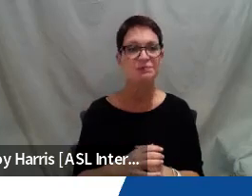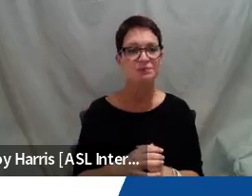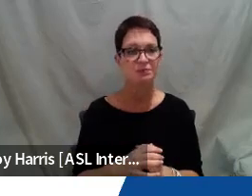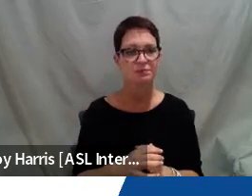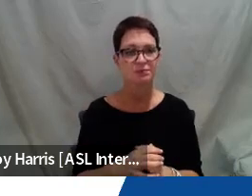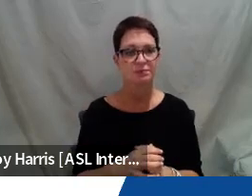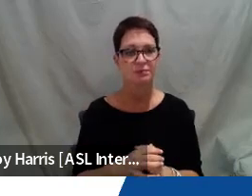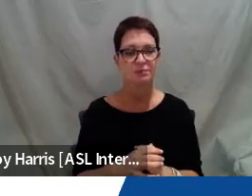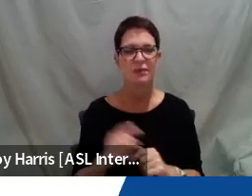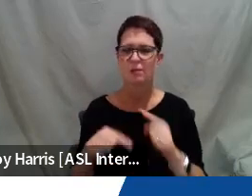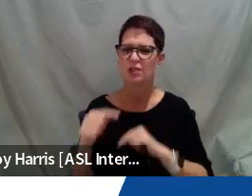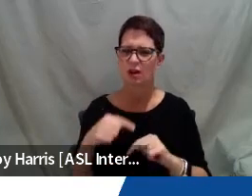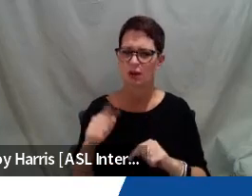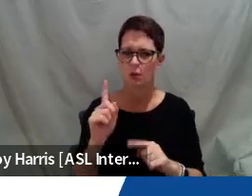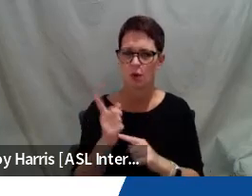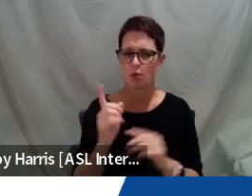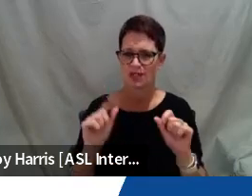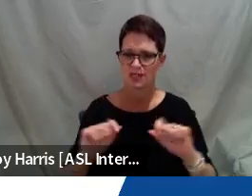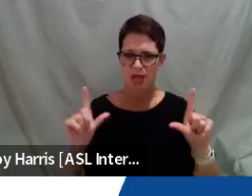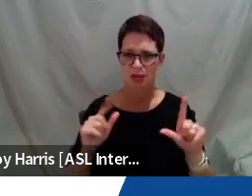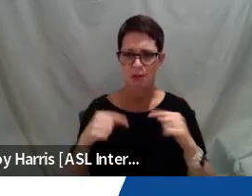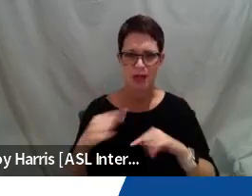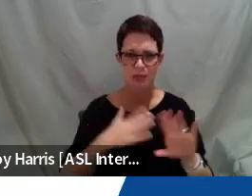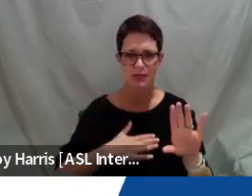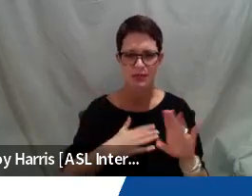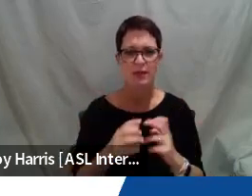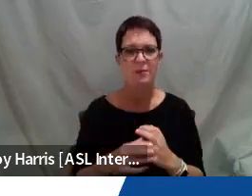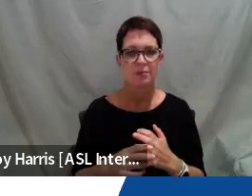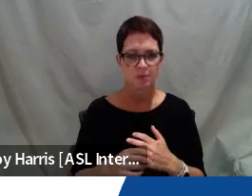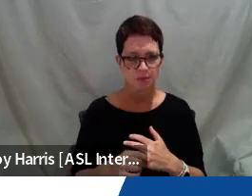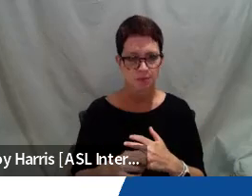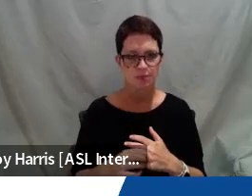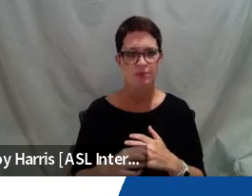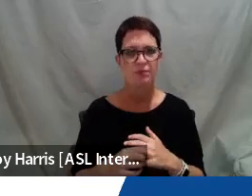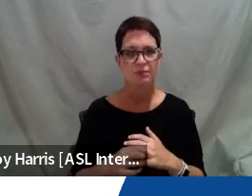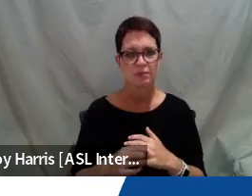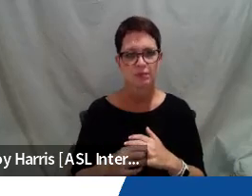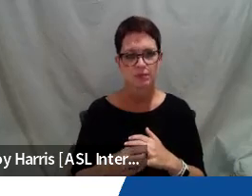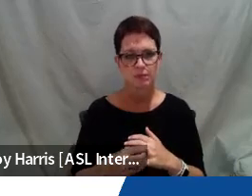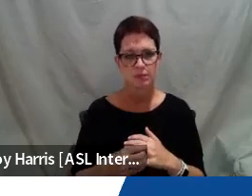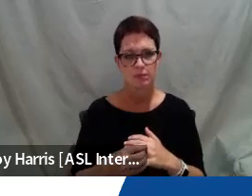Oh, I'm sorry, can you go back to the last slide? Thank you. So in order to